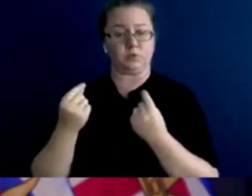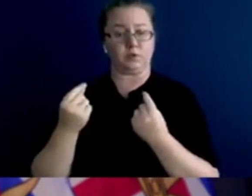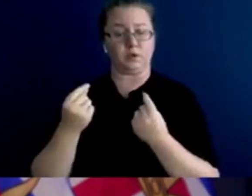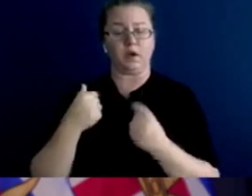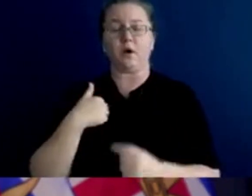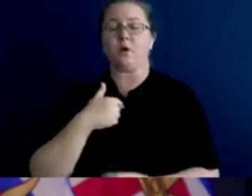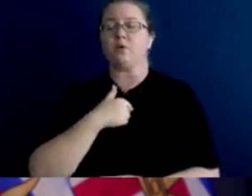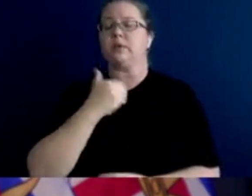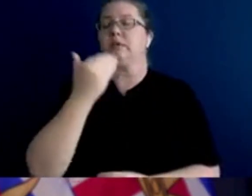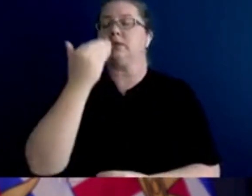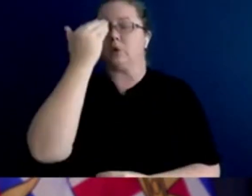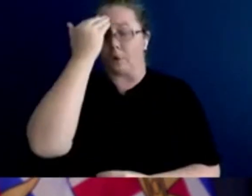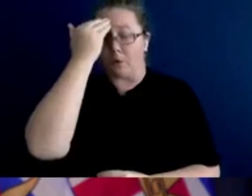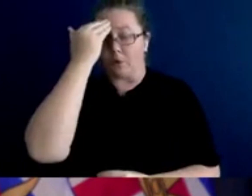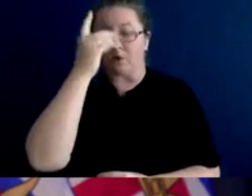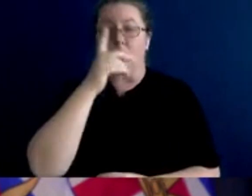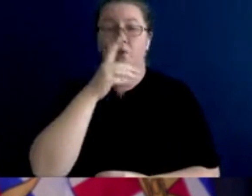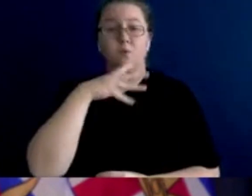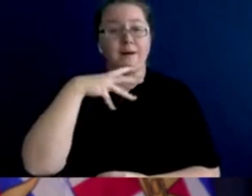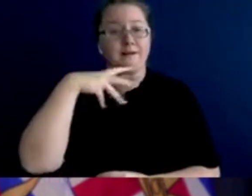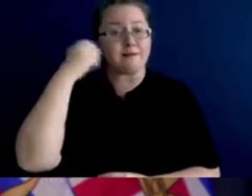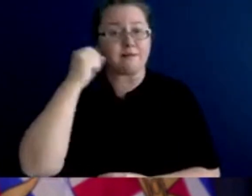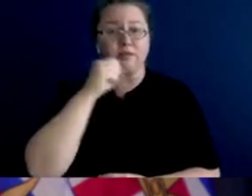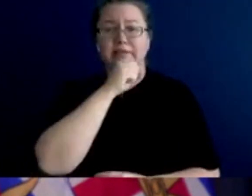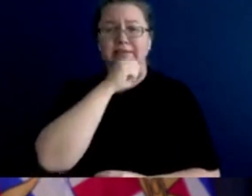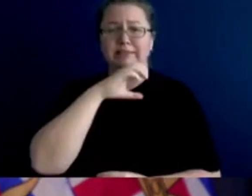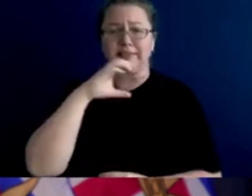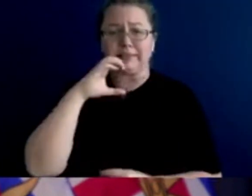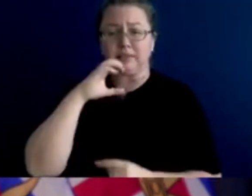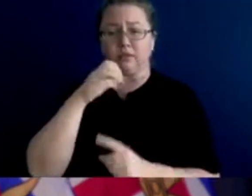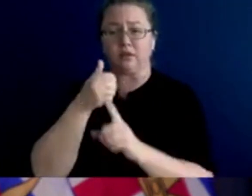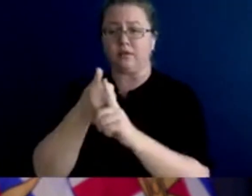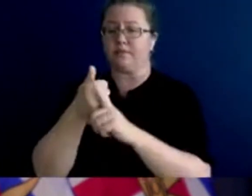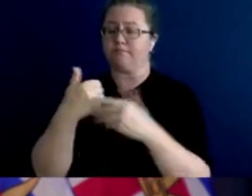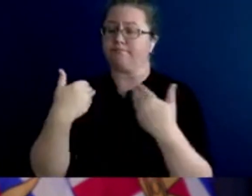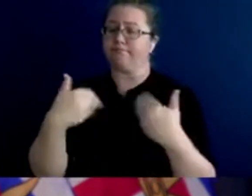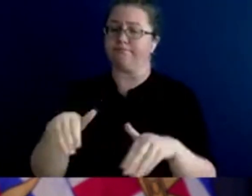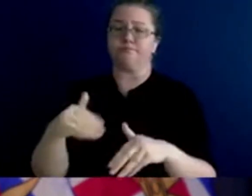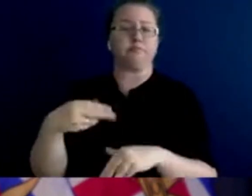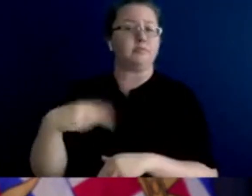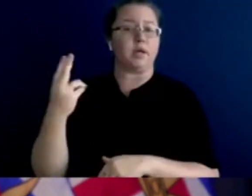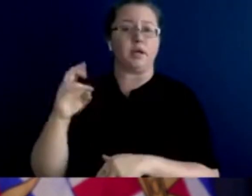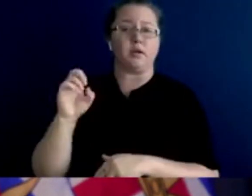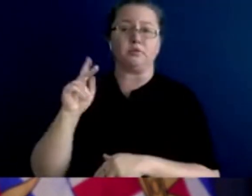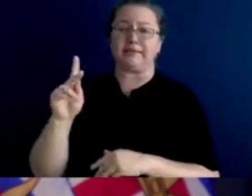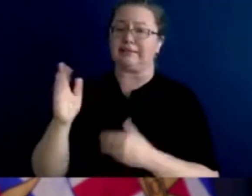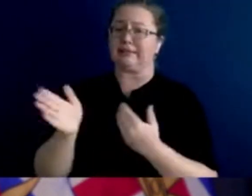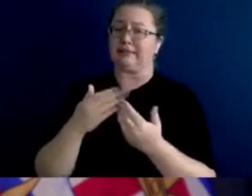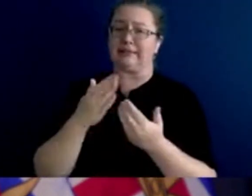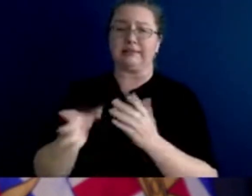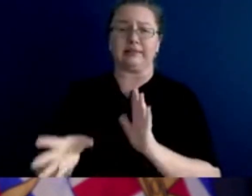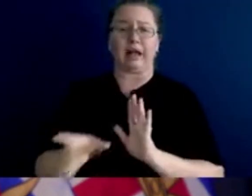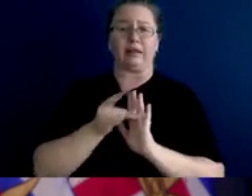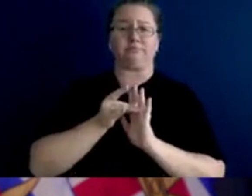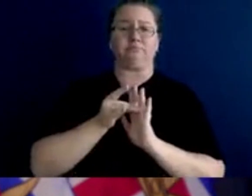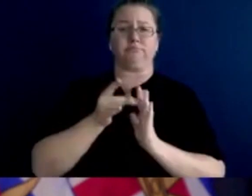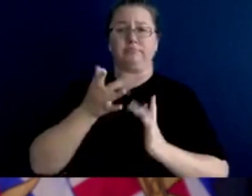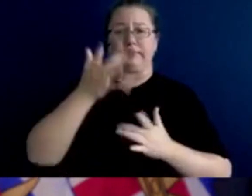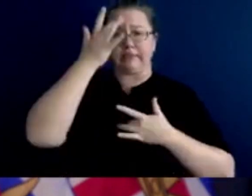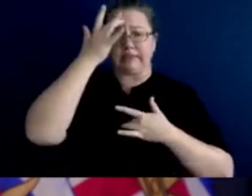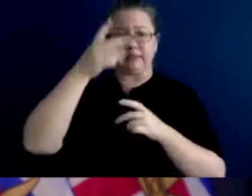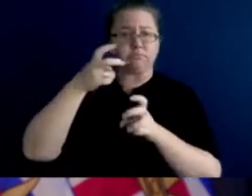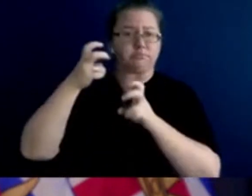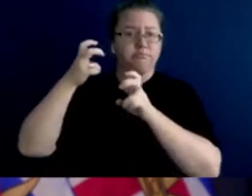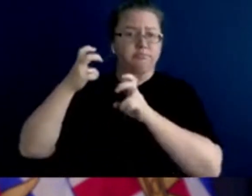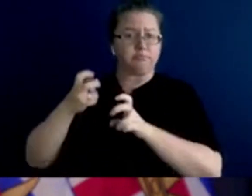And we also need to consider the risks that we will be bringing with us when we leave. This will help us determine